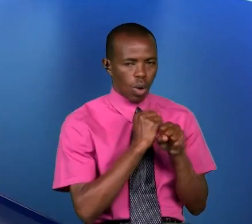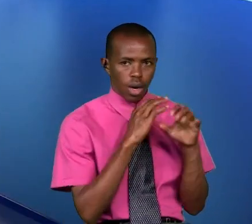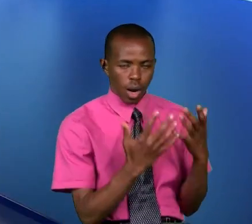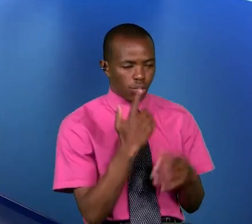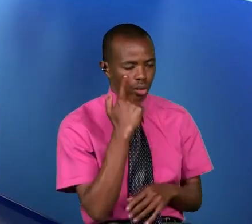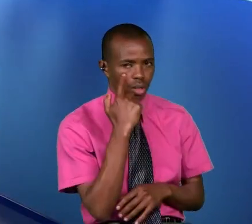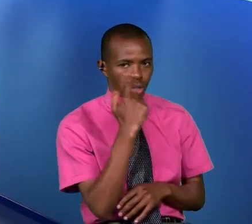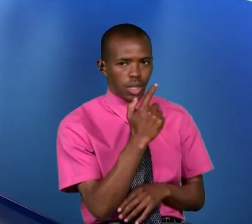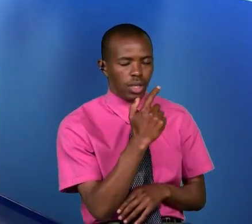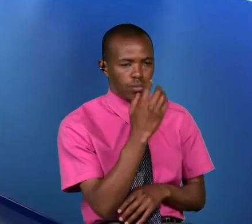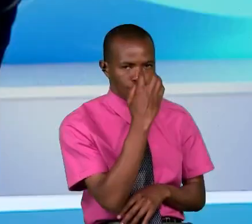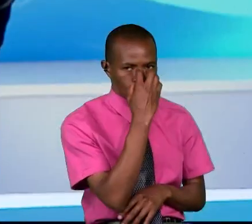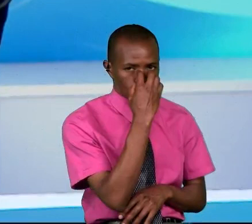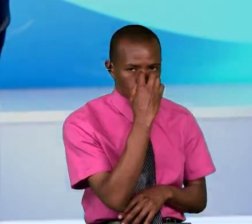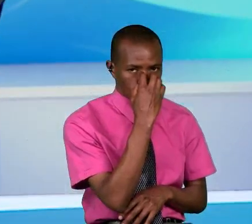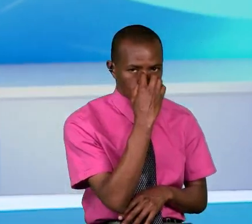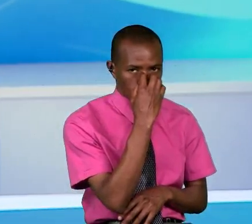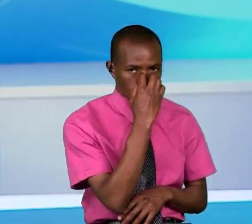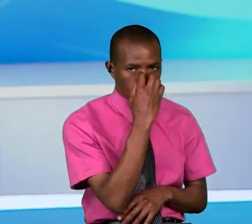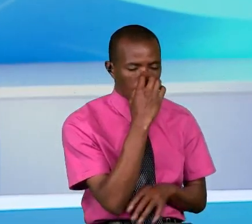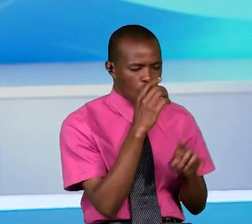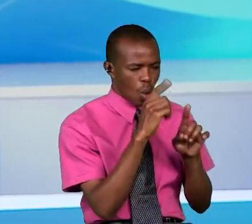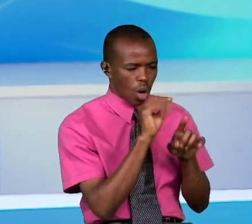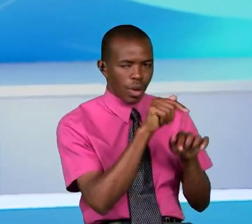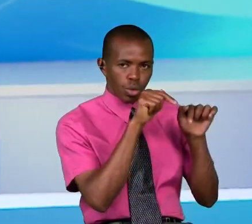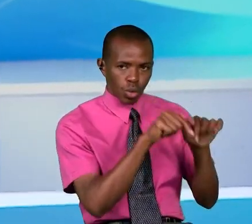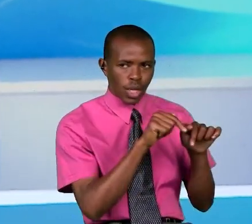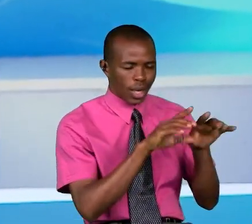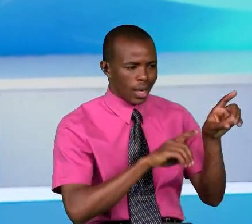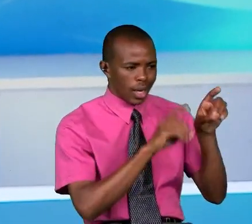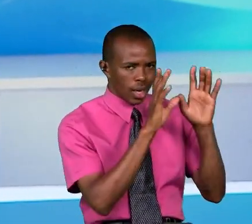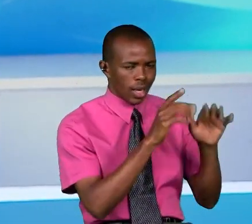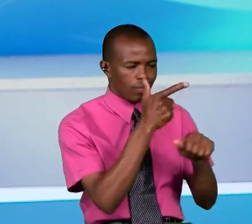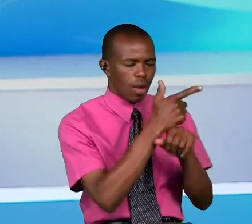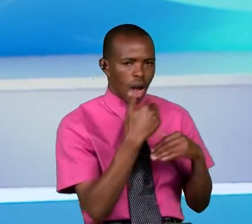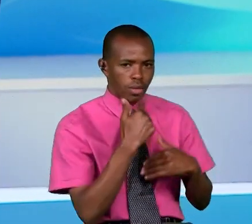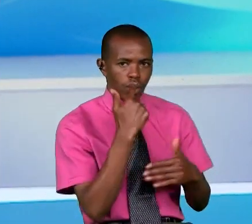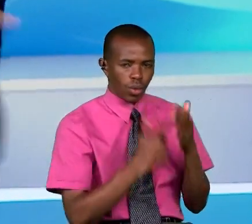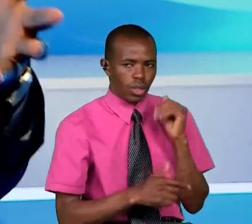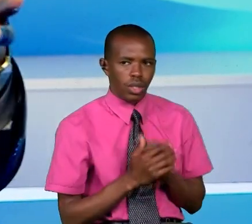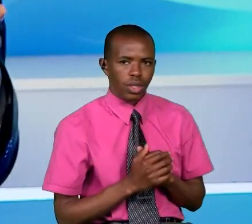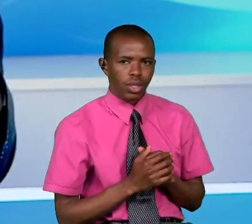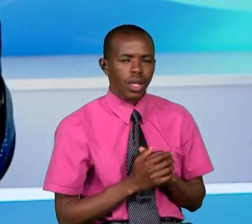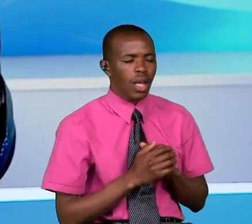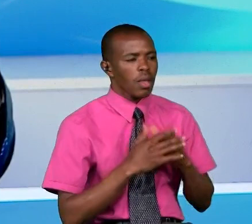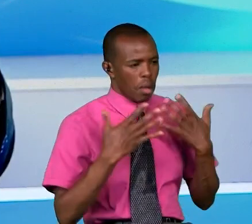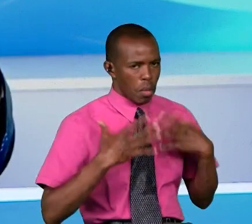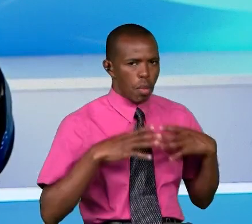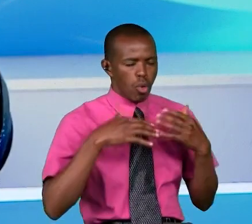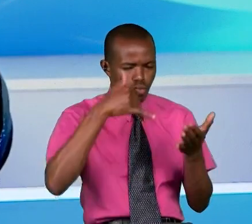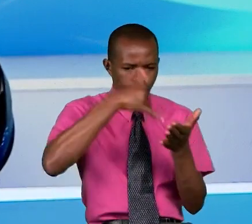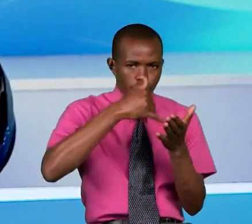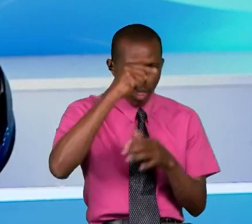seeing that the deputy president, even in his own words today, I don't know if my director, you have that clip, where he says that there are people who came into the